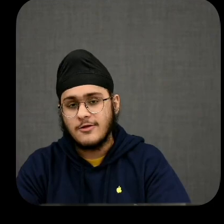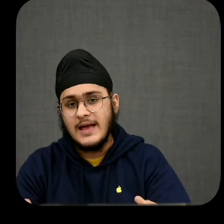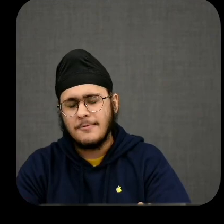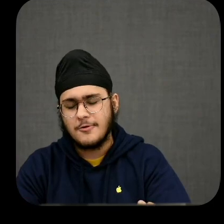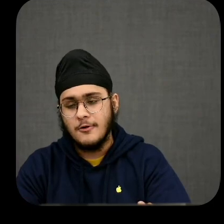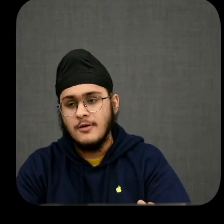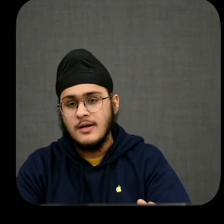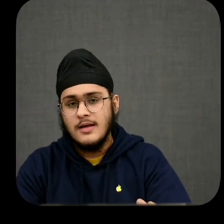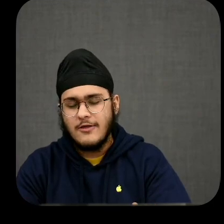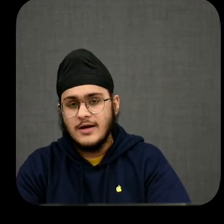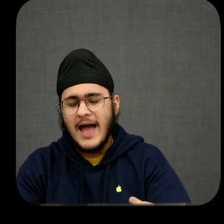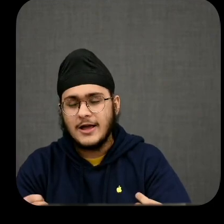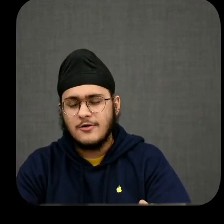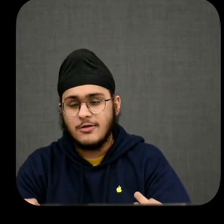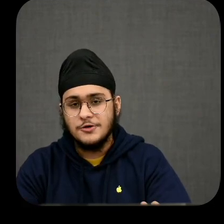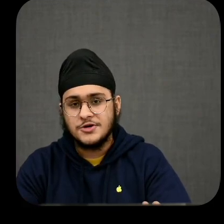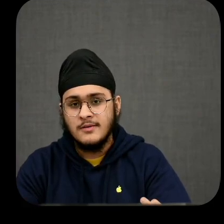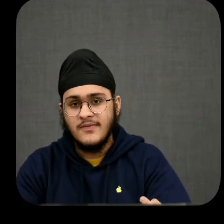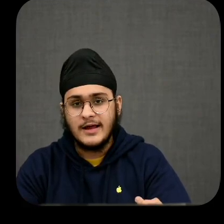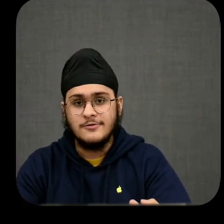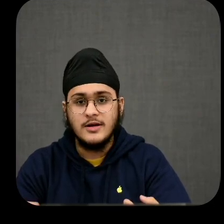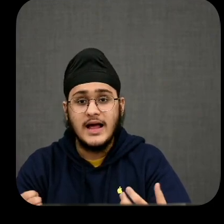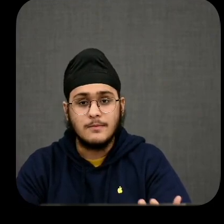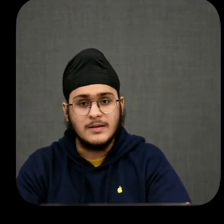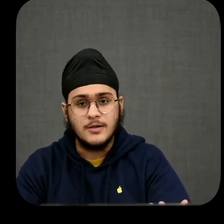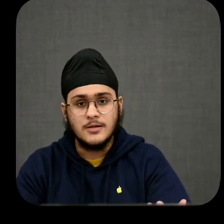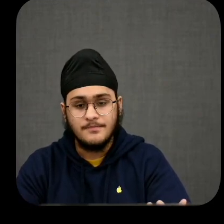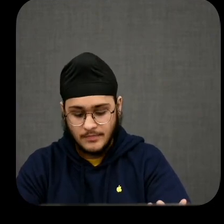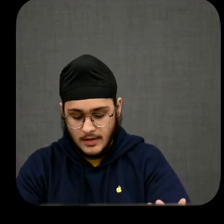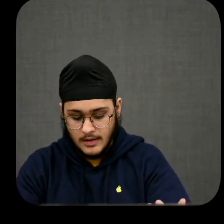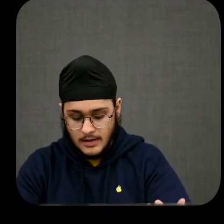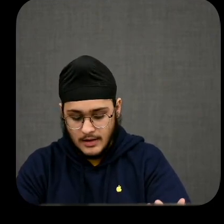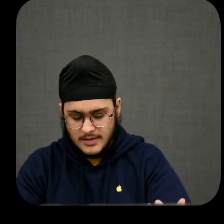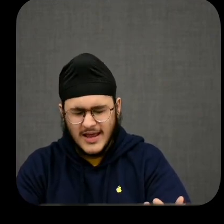have this in the App Store as an accurate solution that can really help people.